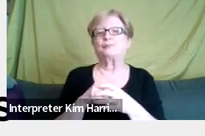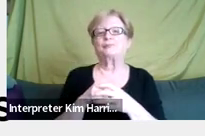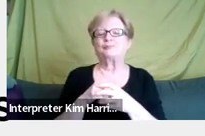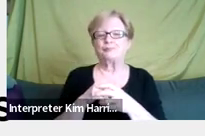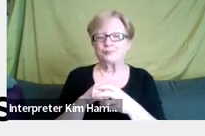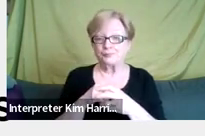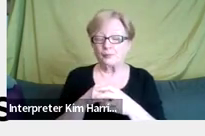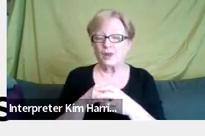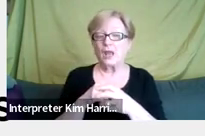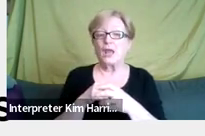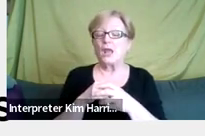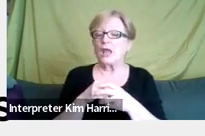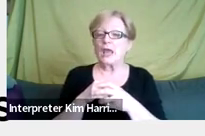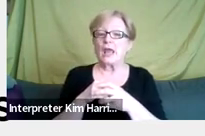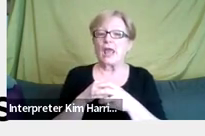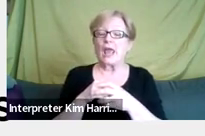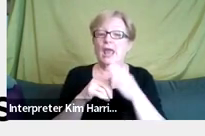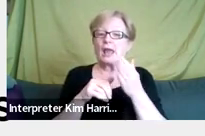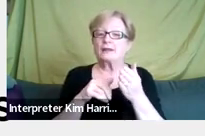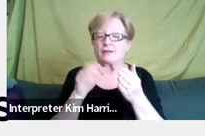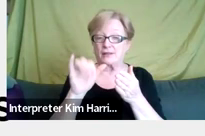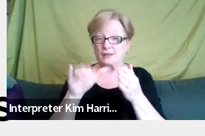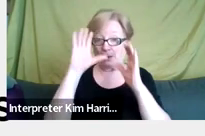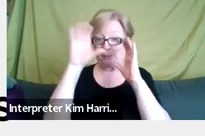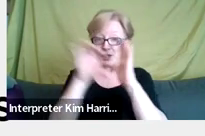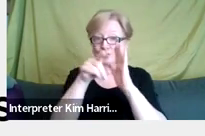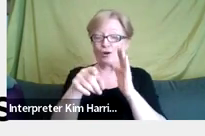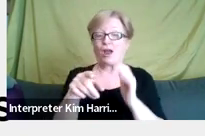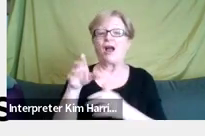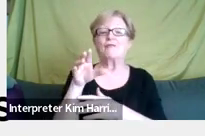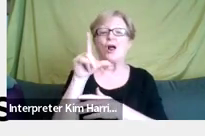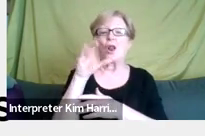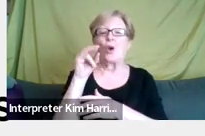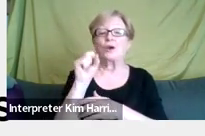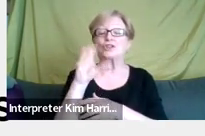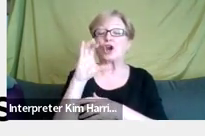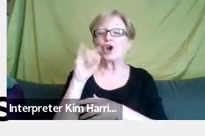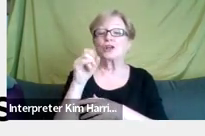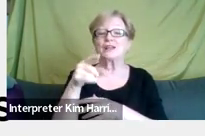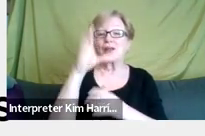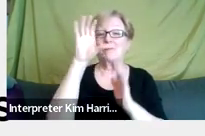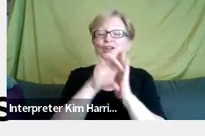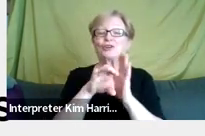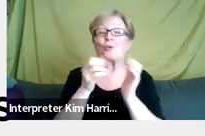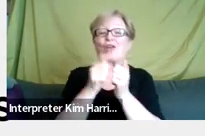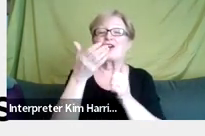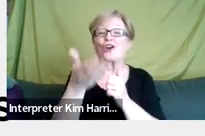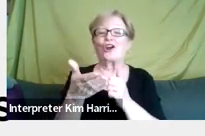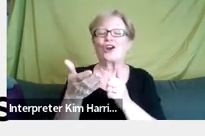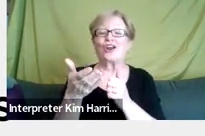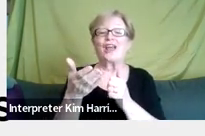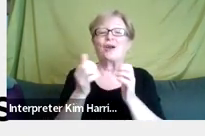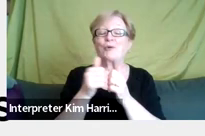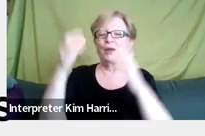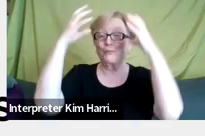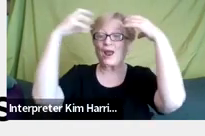2022. The photo of Lois Curtis that we have is a picture of her standing with